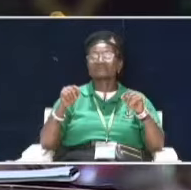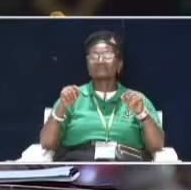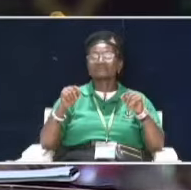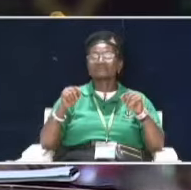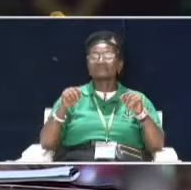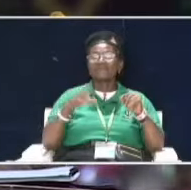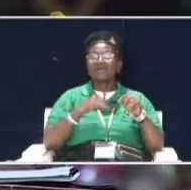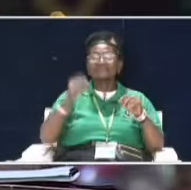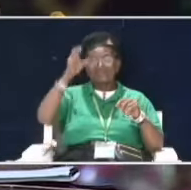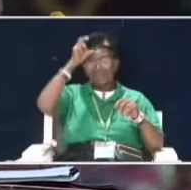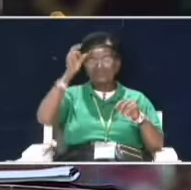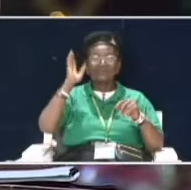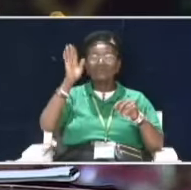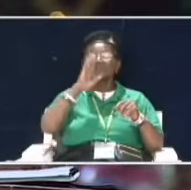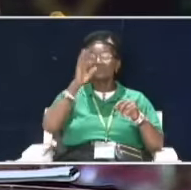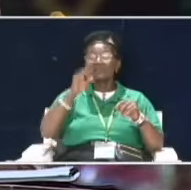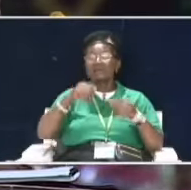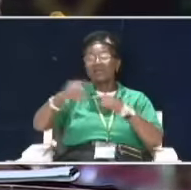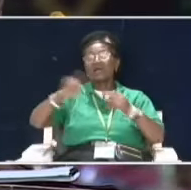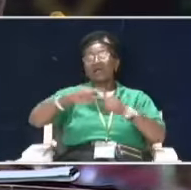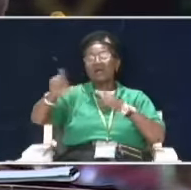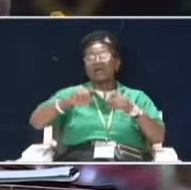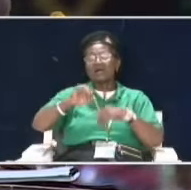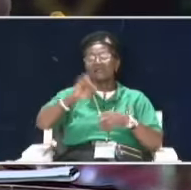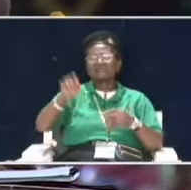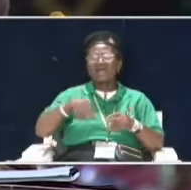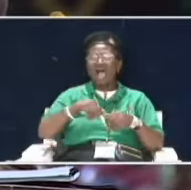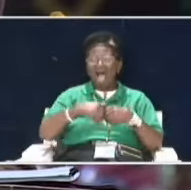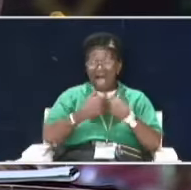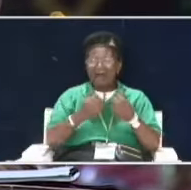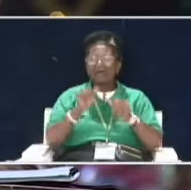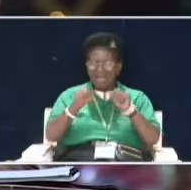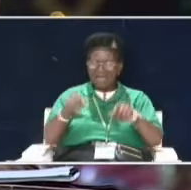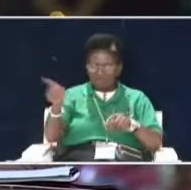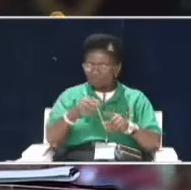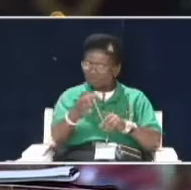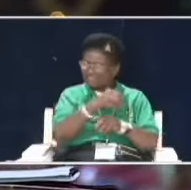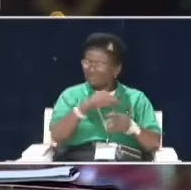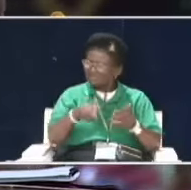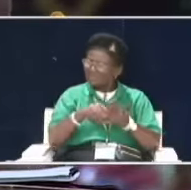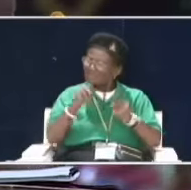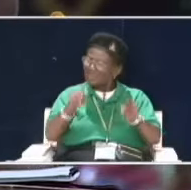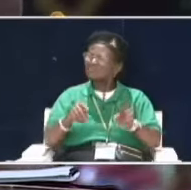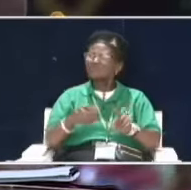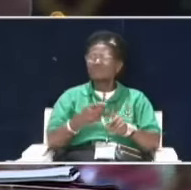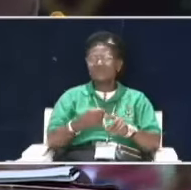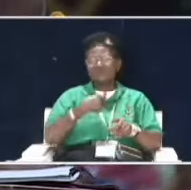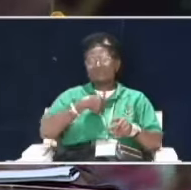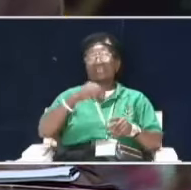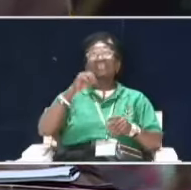And the devil will be arguing, how can you take this fellow away from me? He belongs to me.